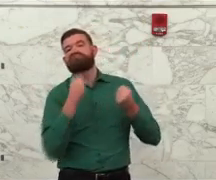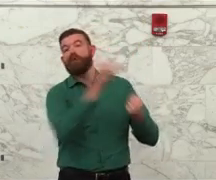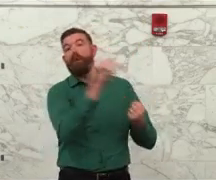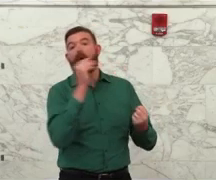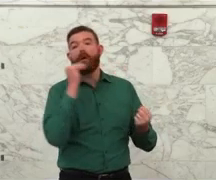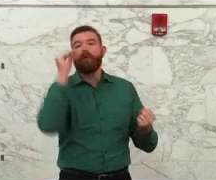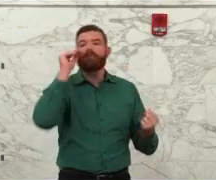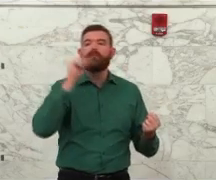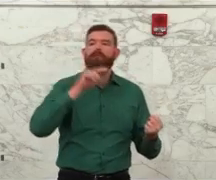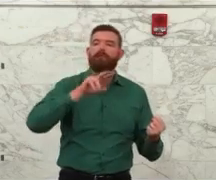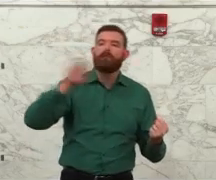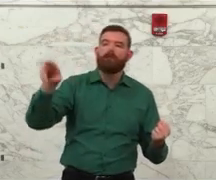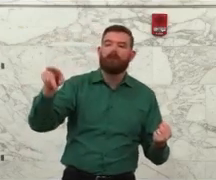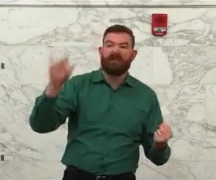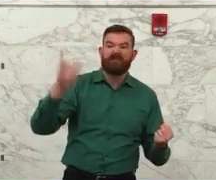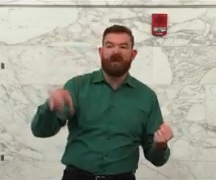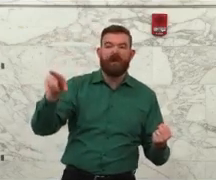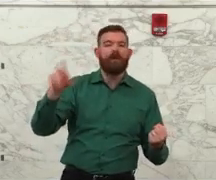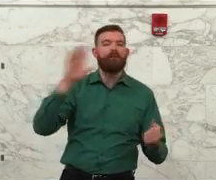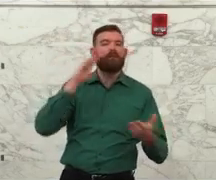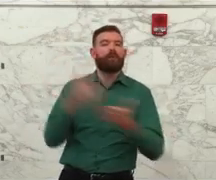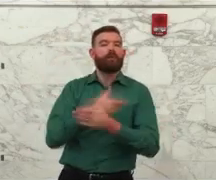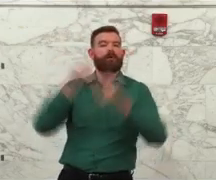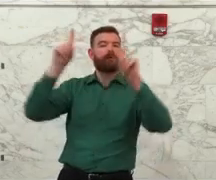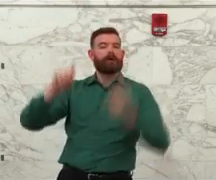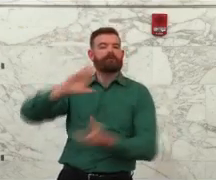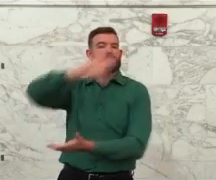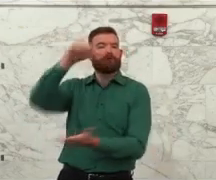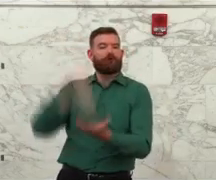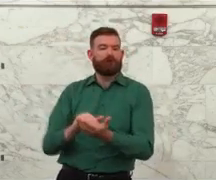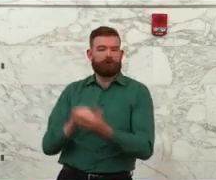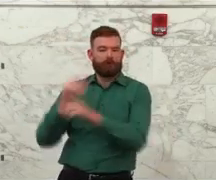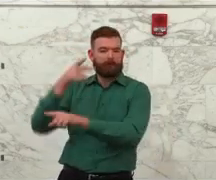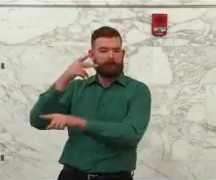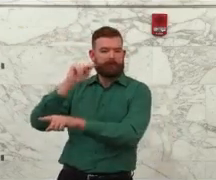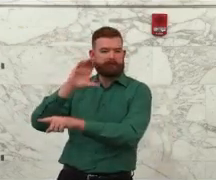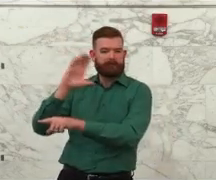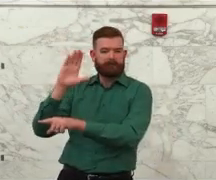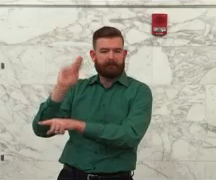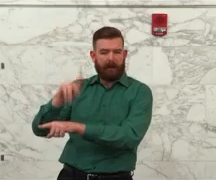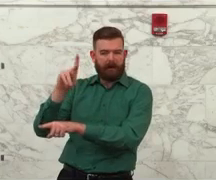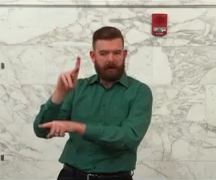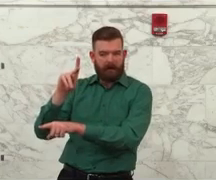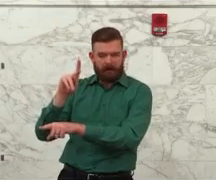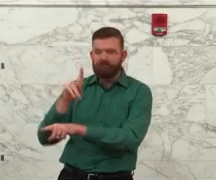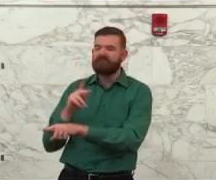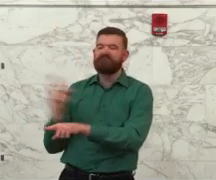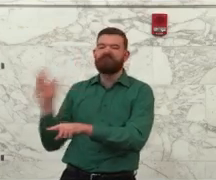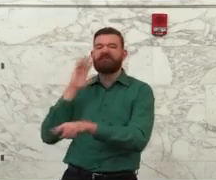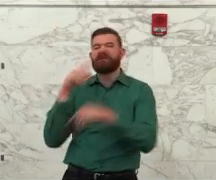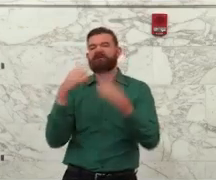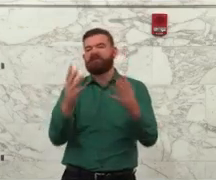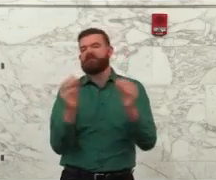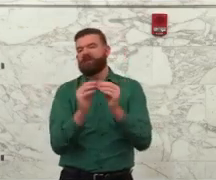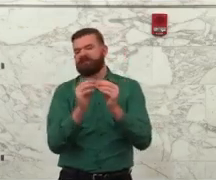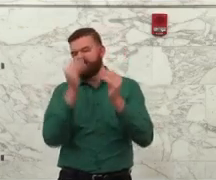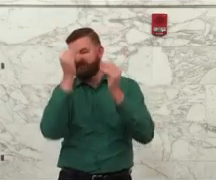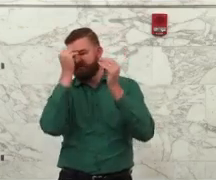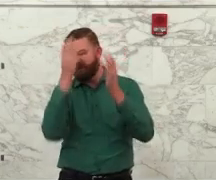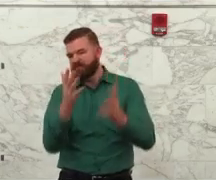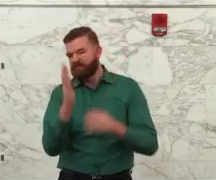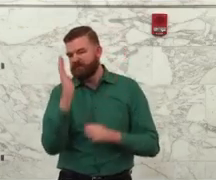preparedness. I know Judy will give you an update, not just on her perspective on testing, but also as it